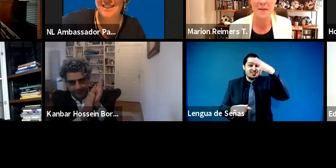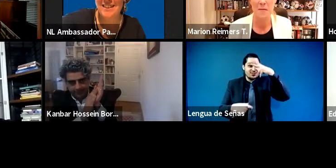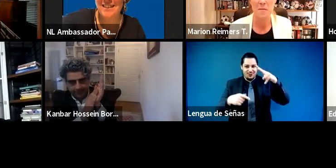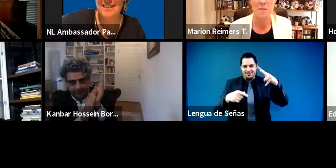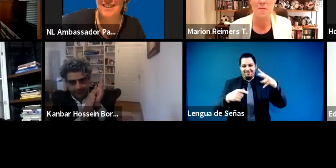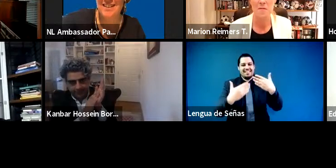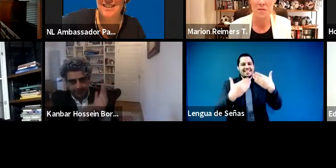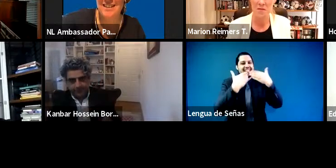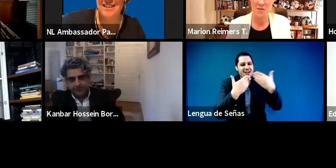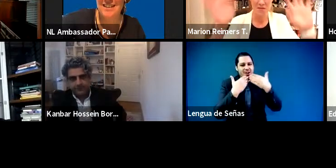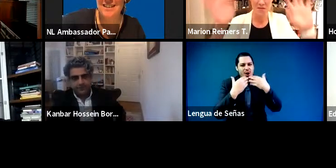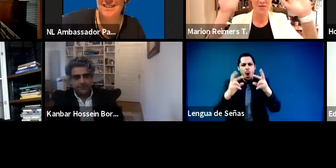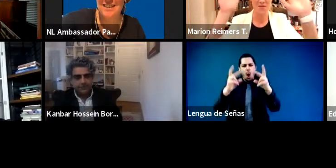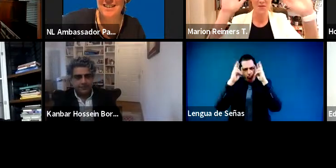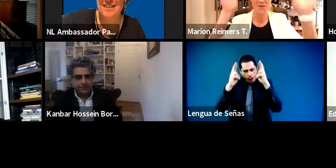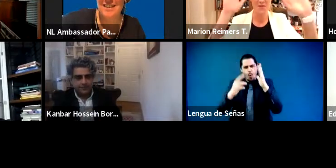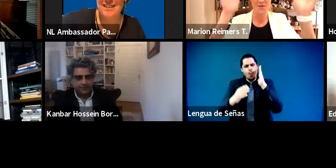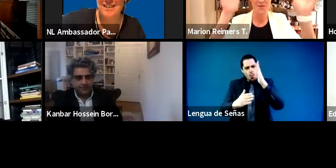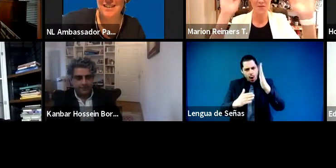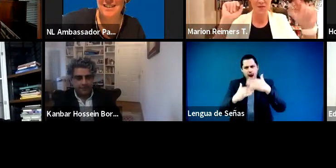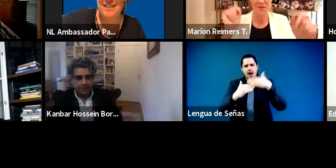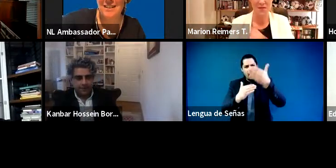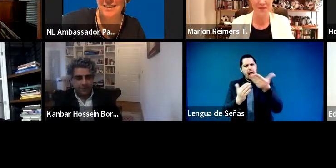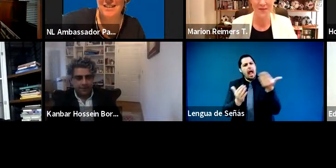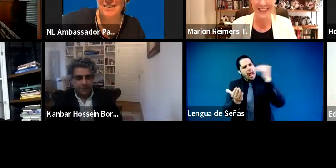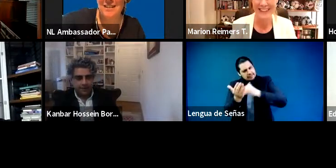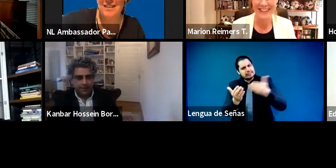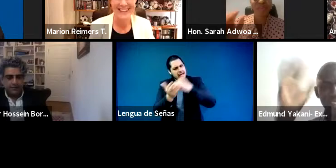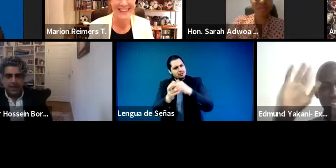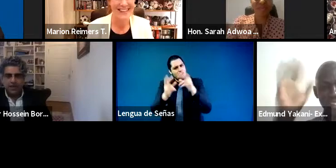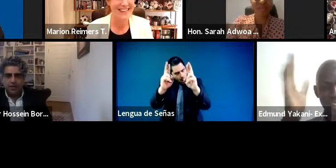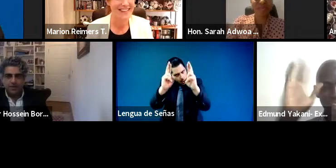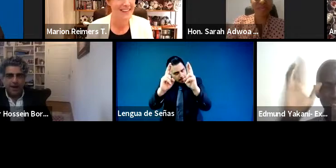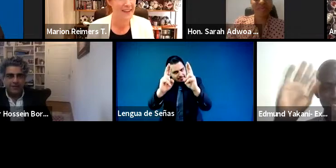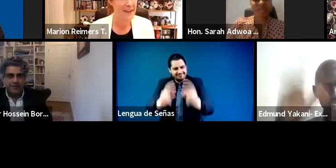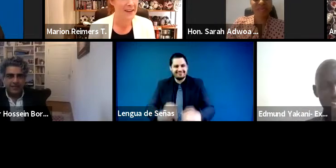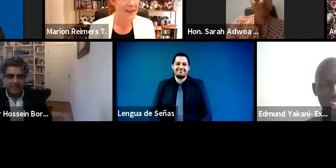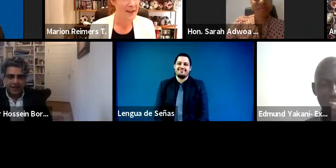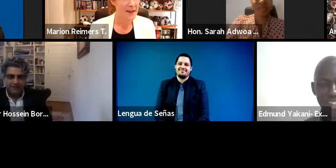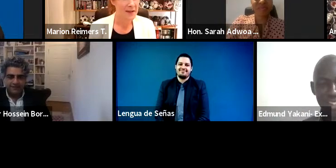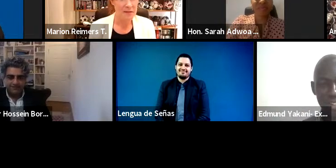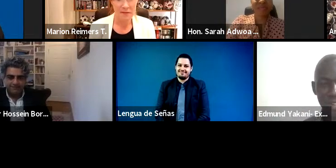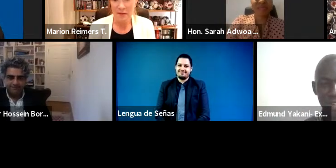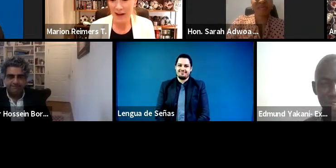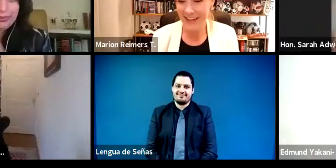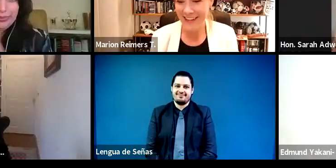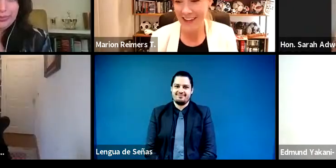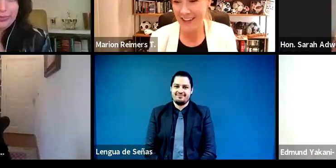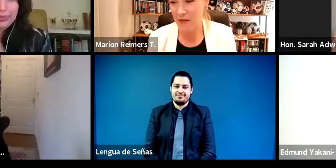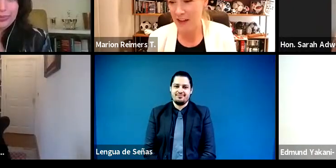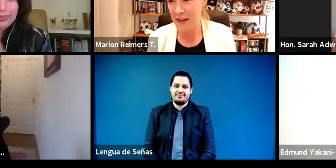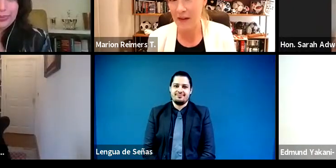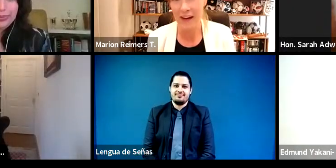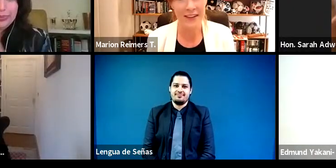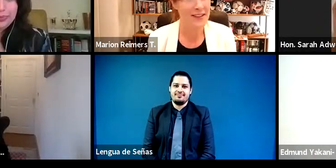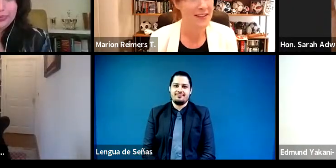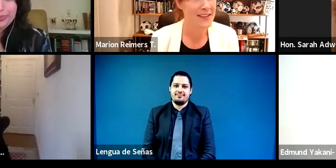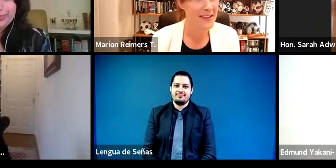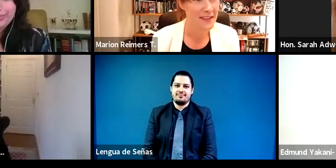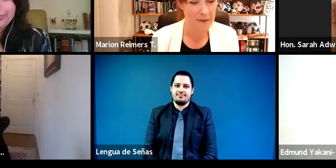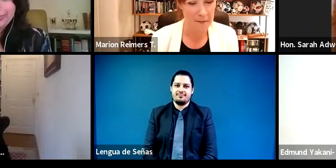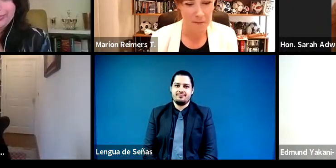Thank you. Bye-bye. Thank Bye. you. Thank you. Bye. Stay safe. Bye-bye. Stay safe. Thank you,